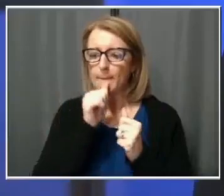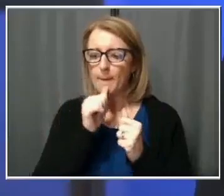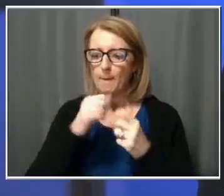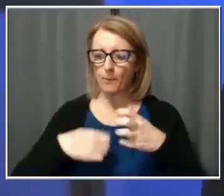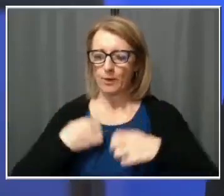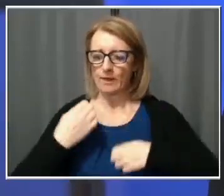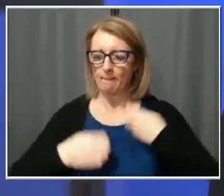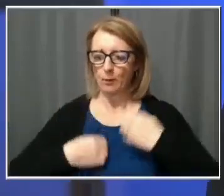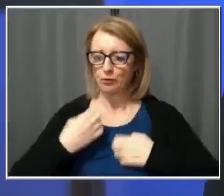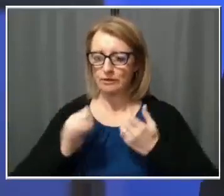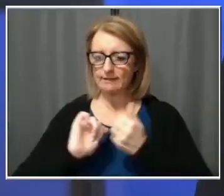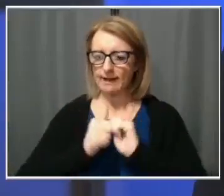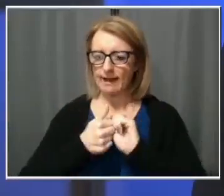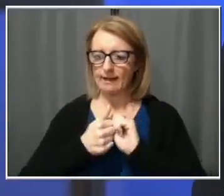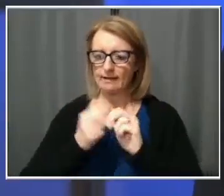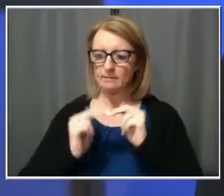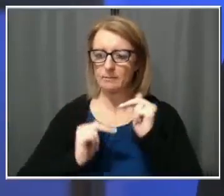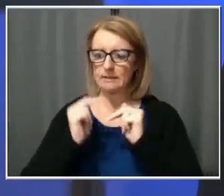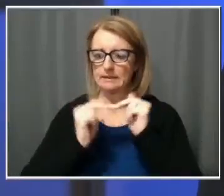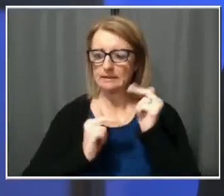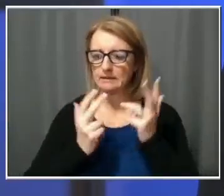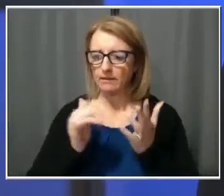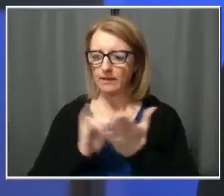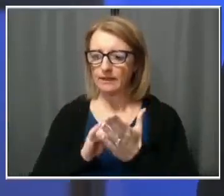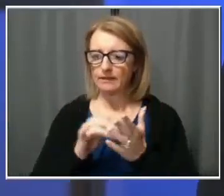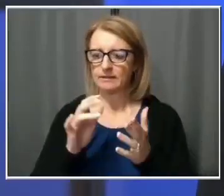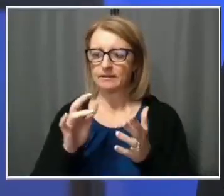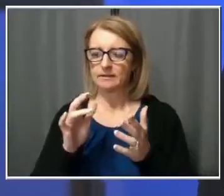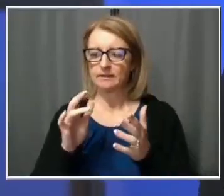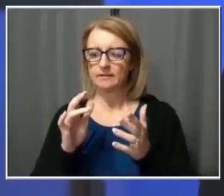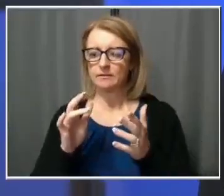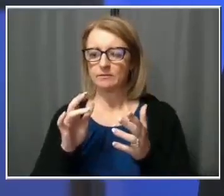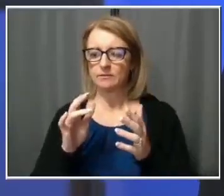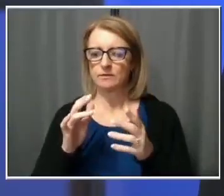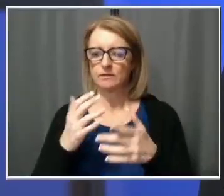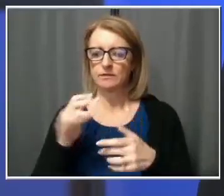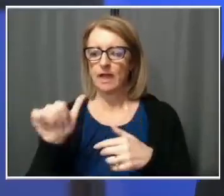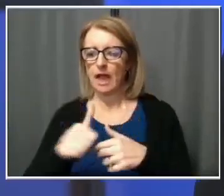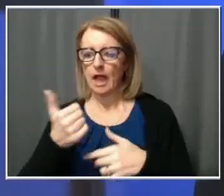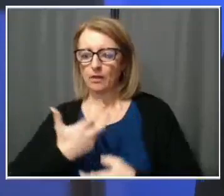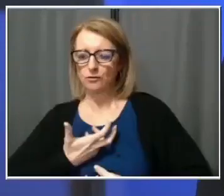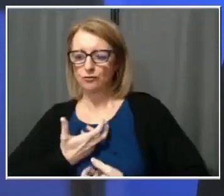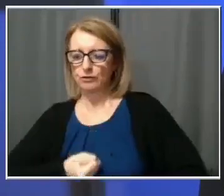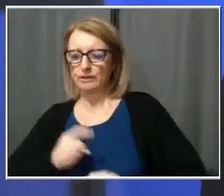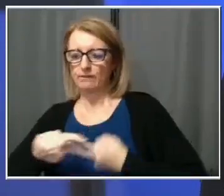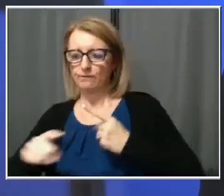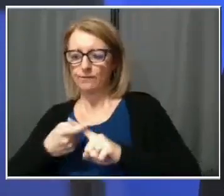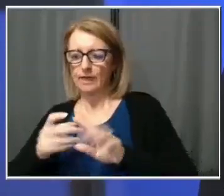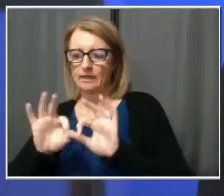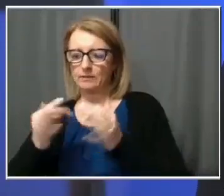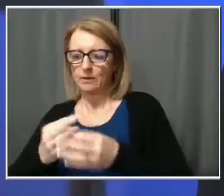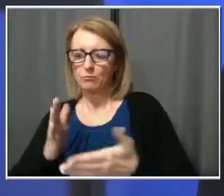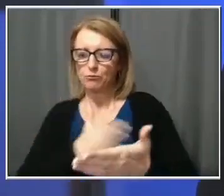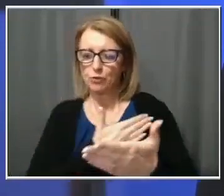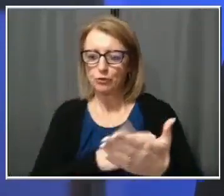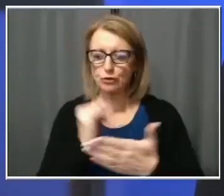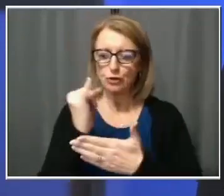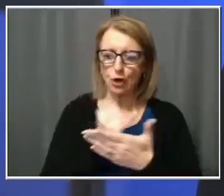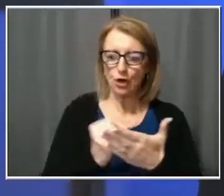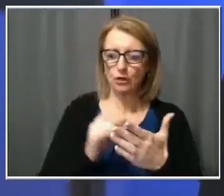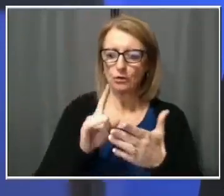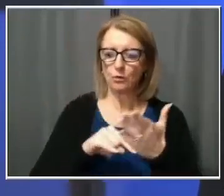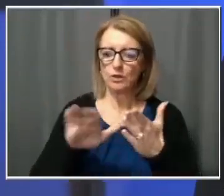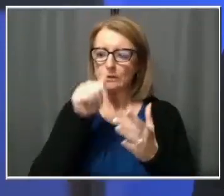then building on those, like, do you have outlets with trusted others, family, friends? Do you have music? Do you have art? Like, what are those